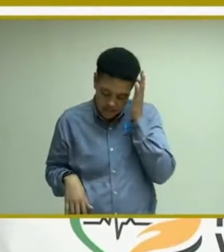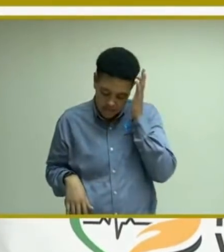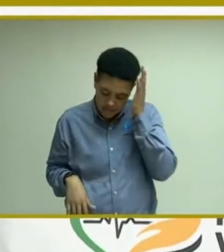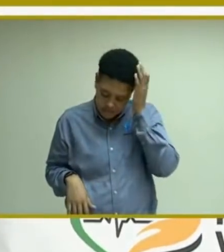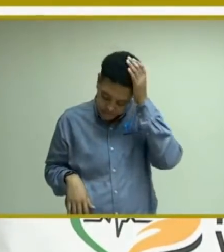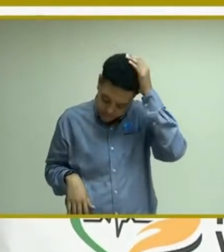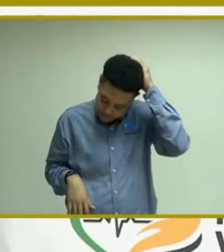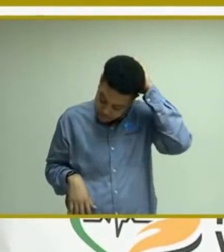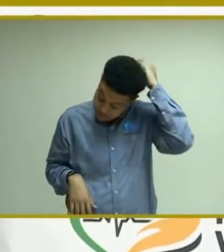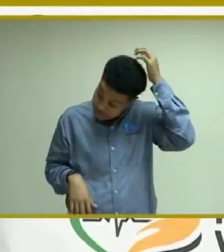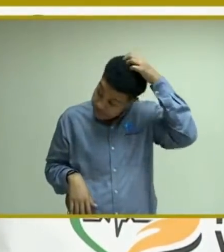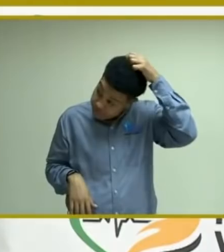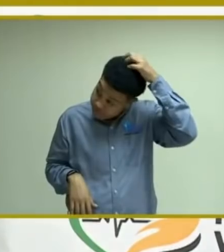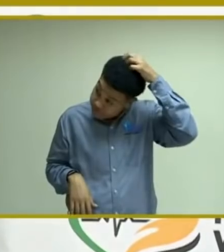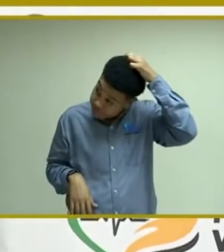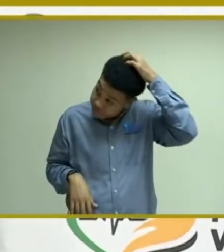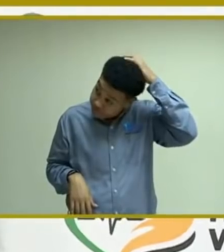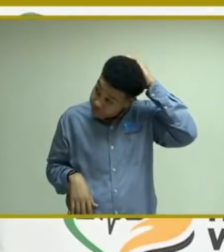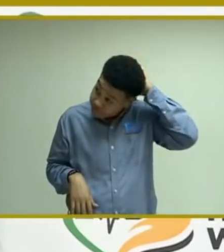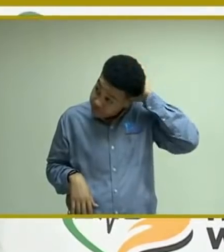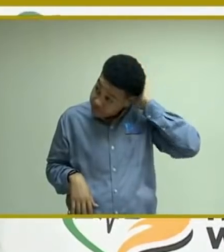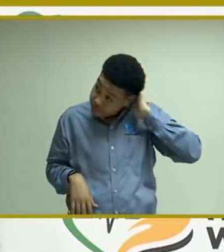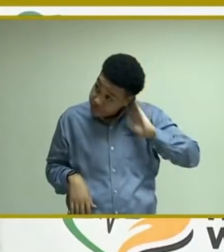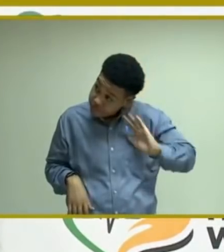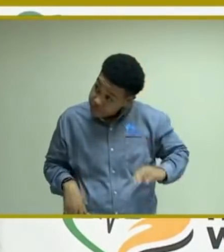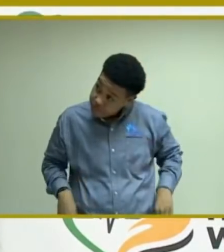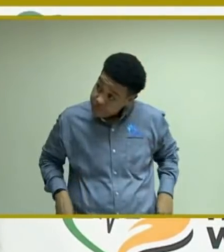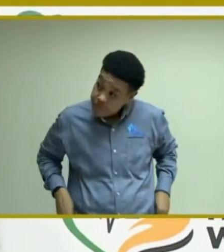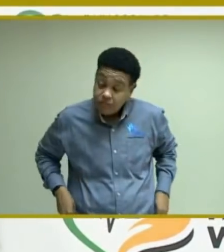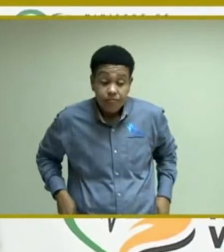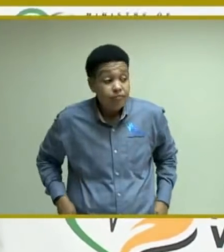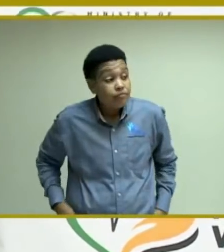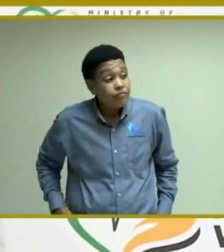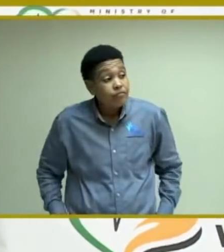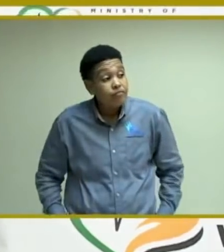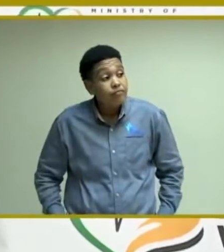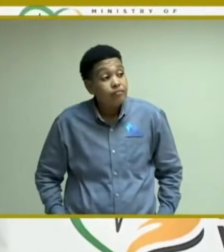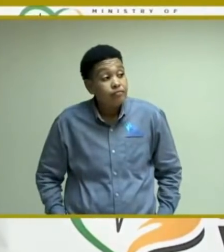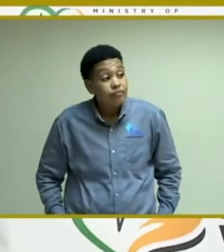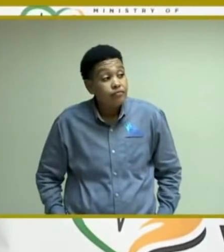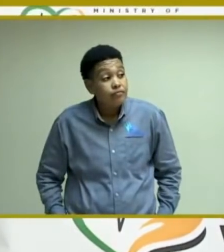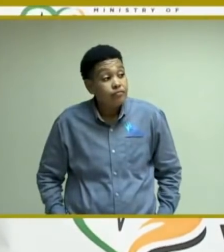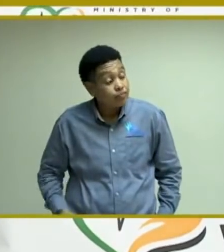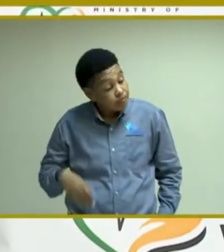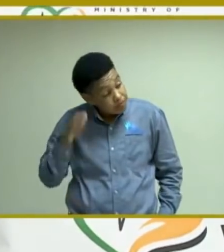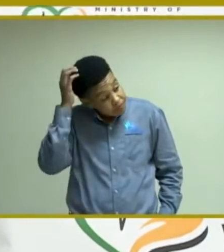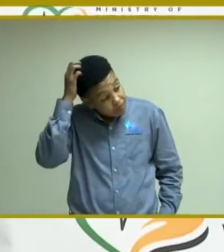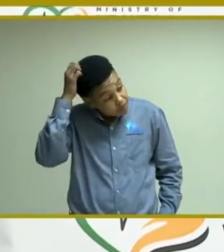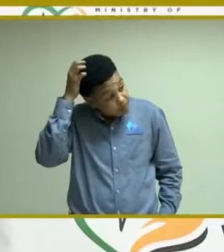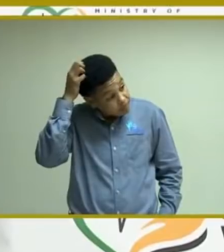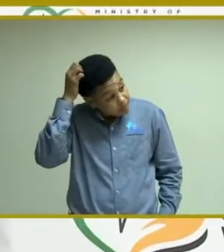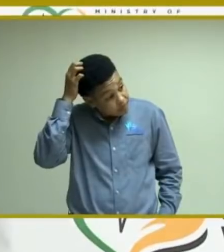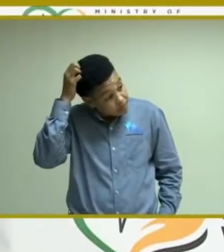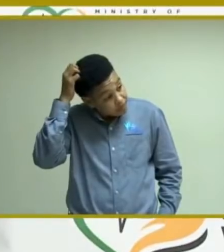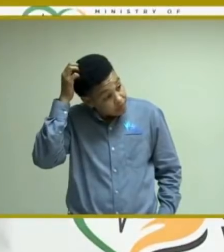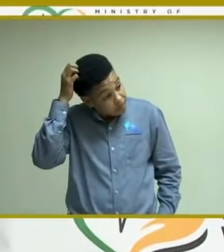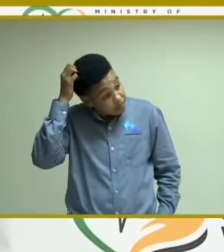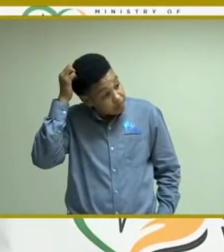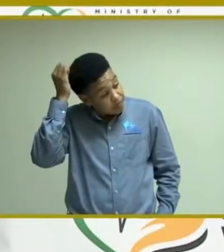are hoping to receive by this weekend, I believe you were referring to Pfizer, not AstraZeneca,